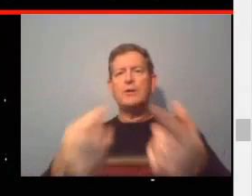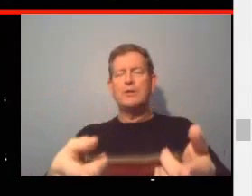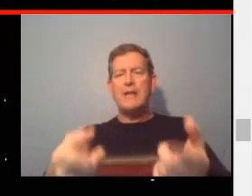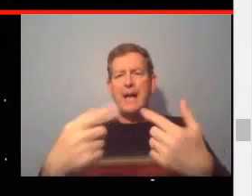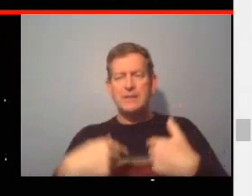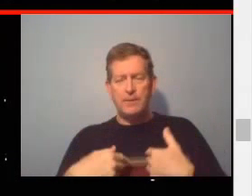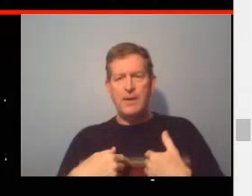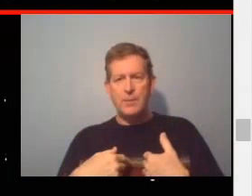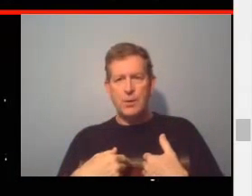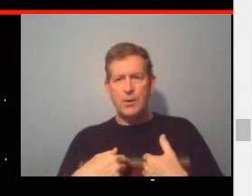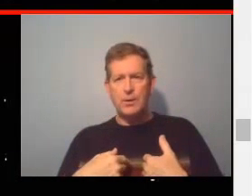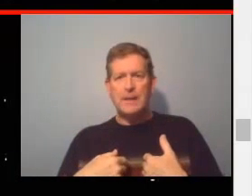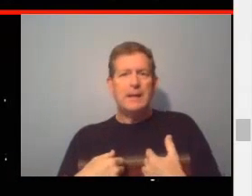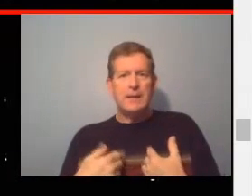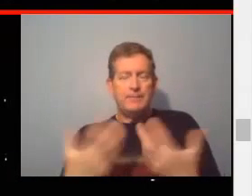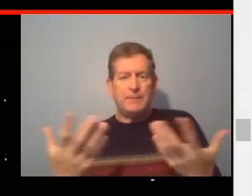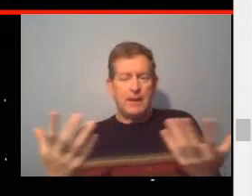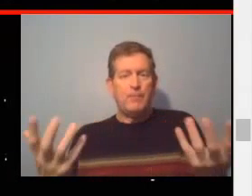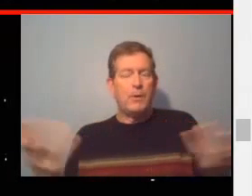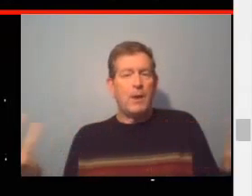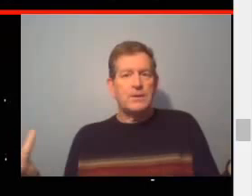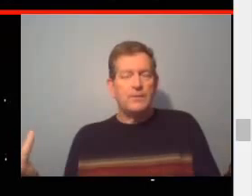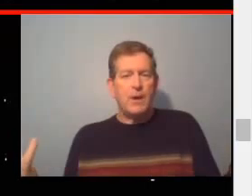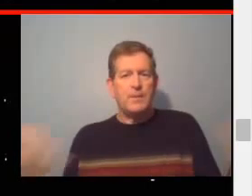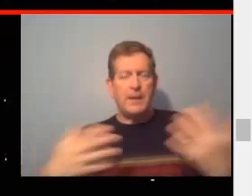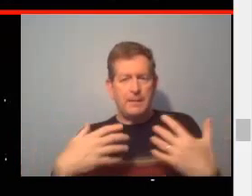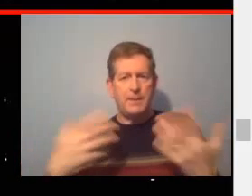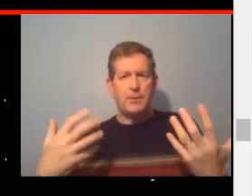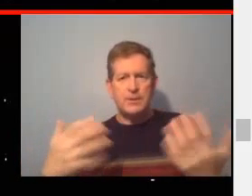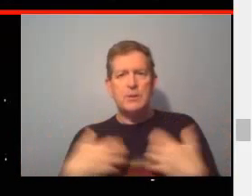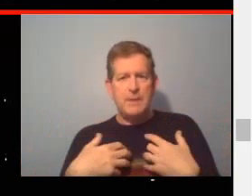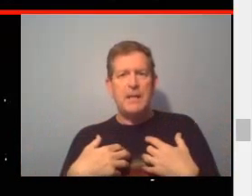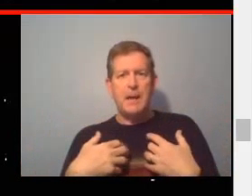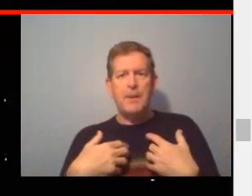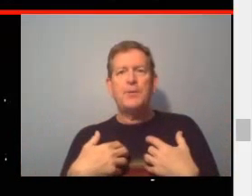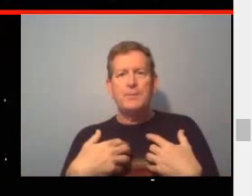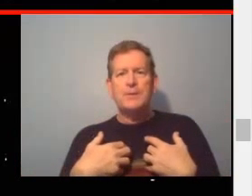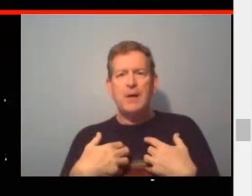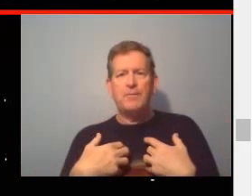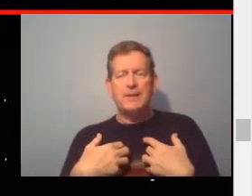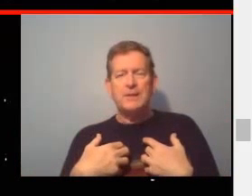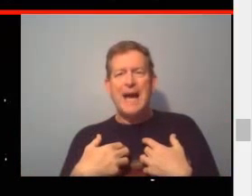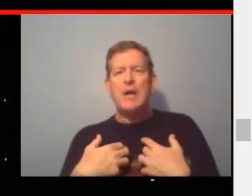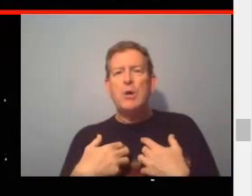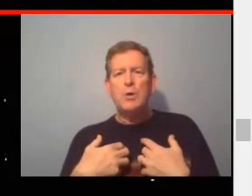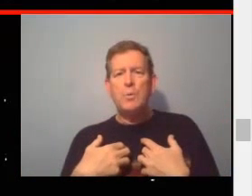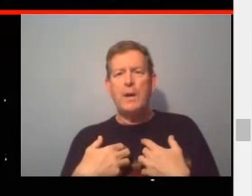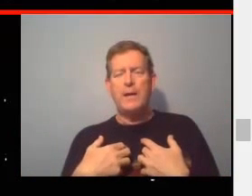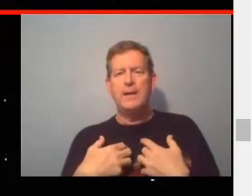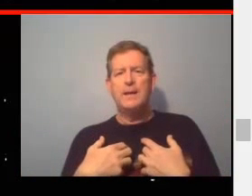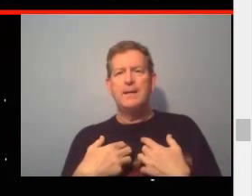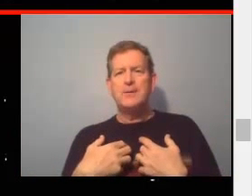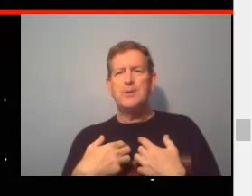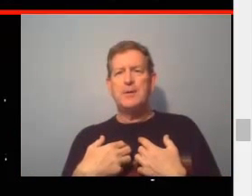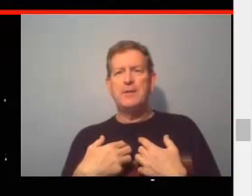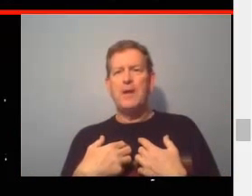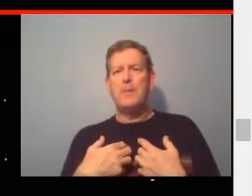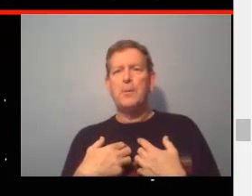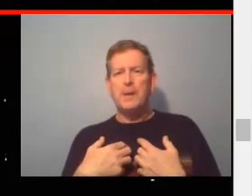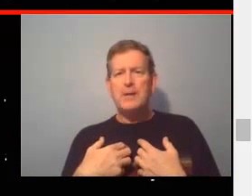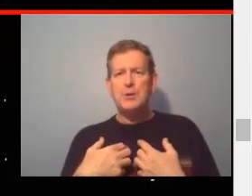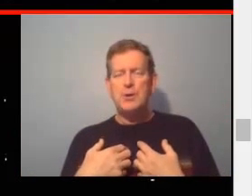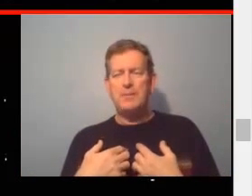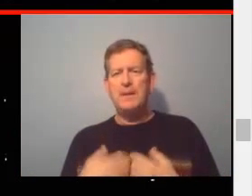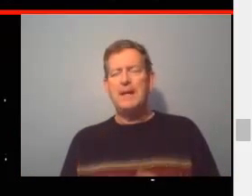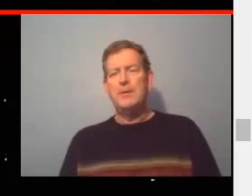to questions asked of him or her. Therefore, almost invariably, that person is speaking about themselves. That's not a good way to